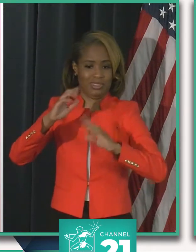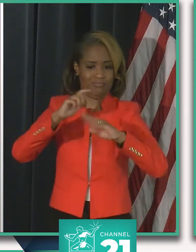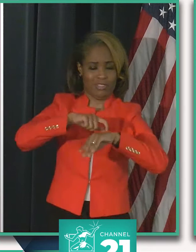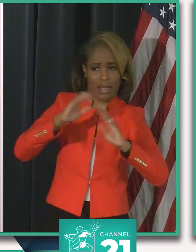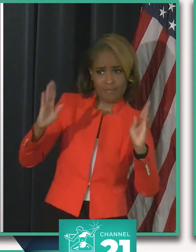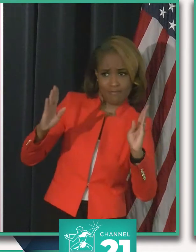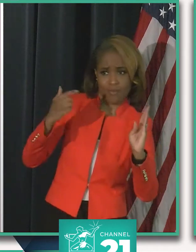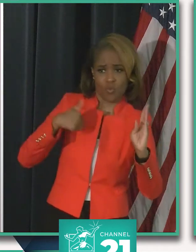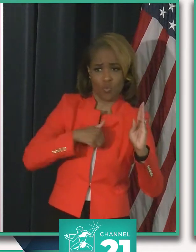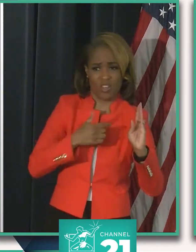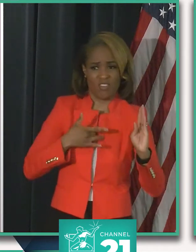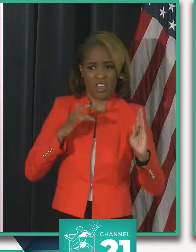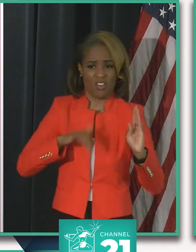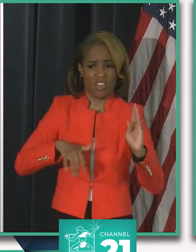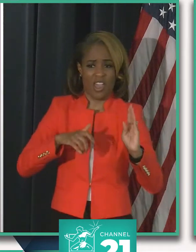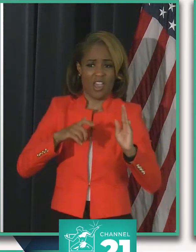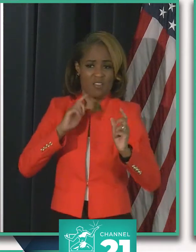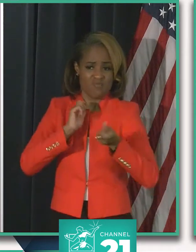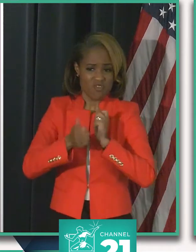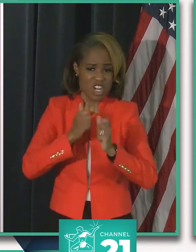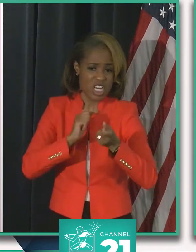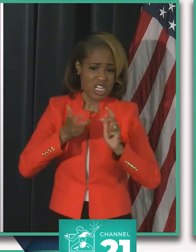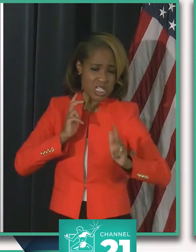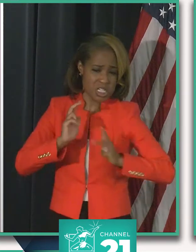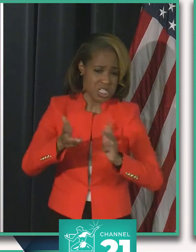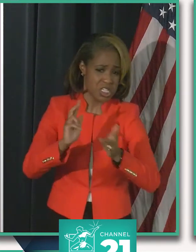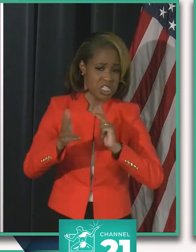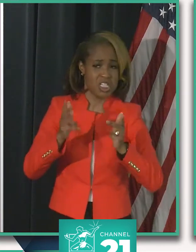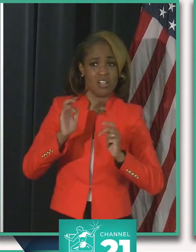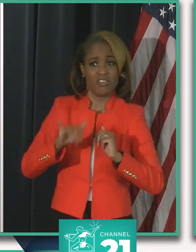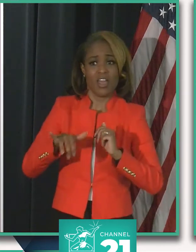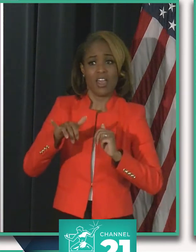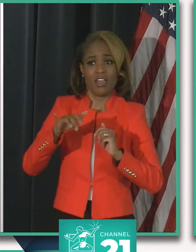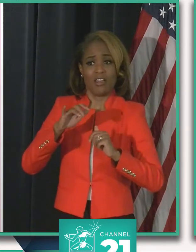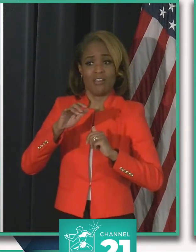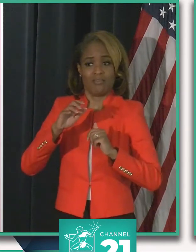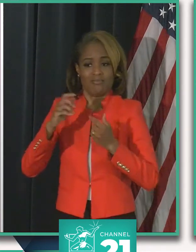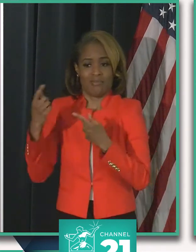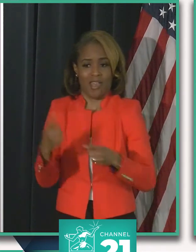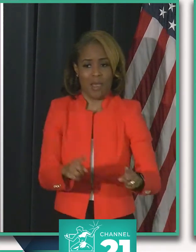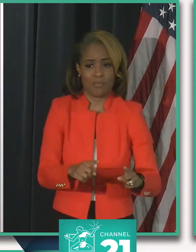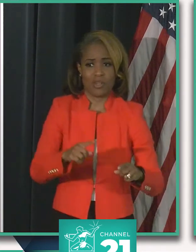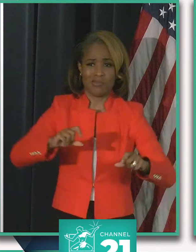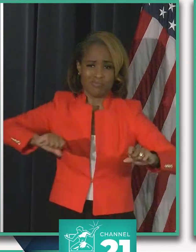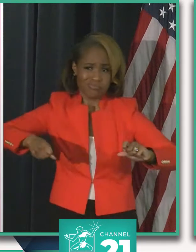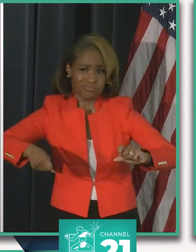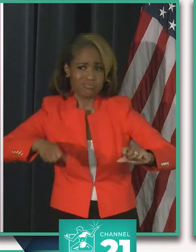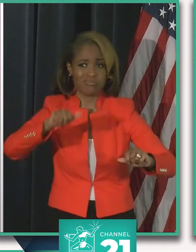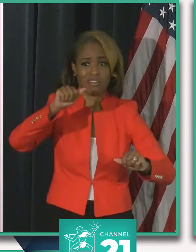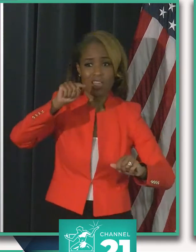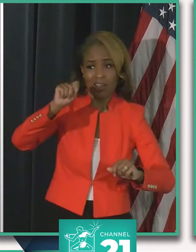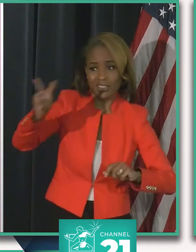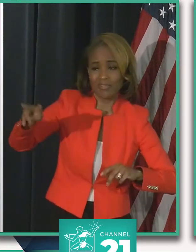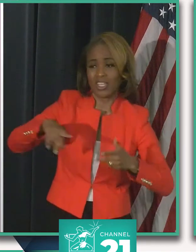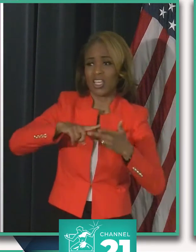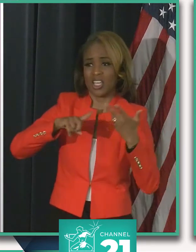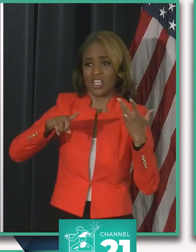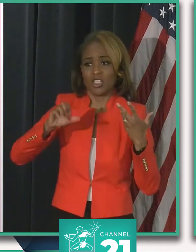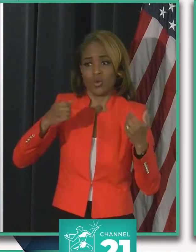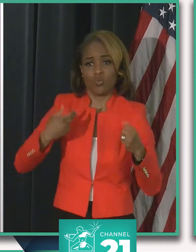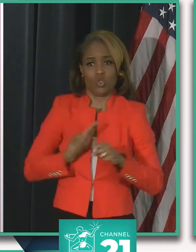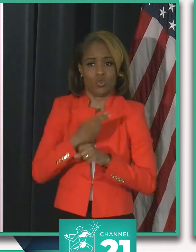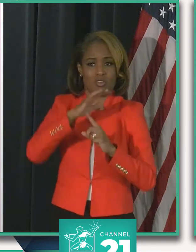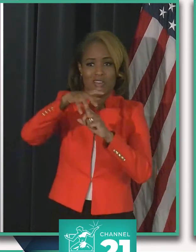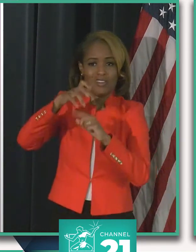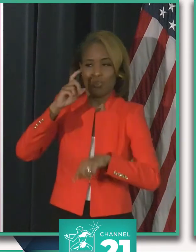the drifting, the drag racing, the reckless driving with motorcycles and ATVs. So we use a helicopter. You